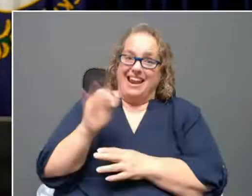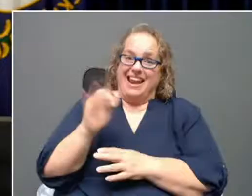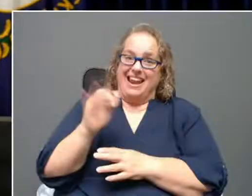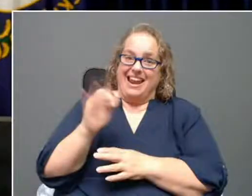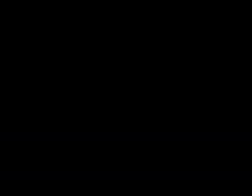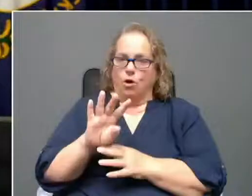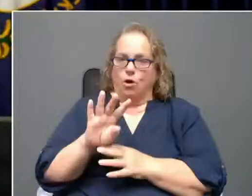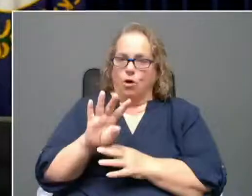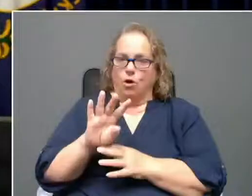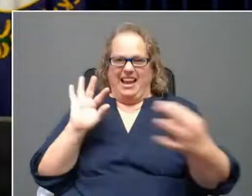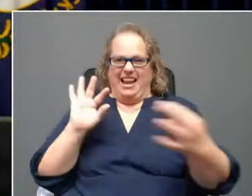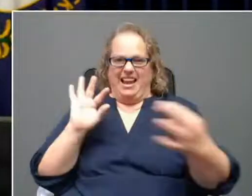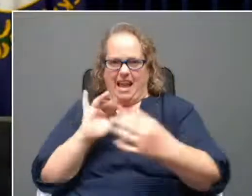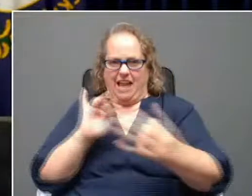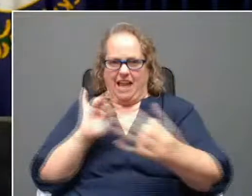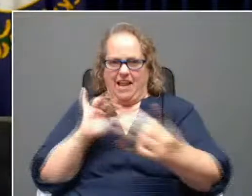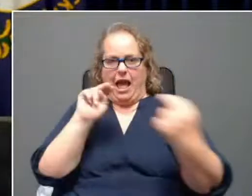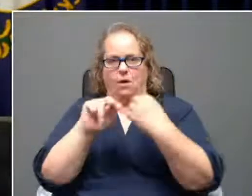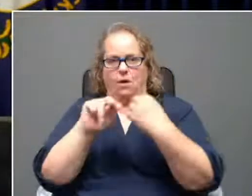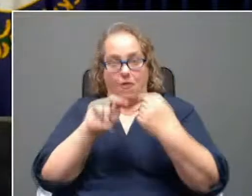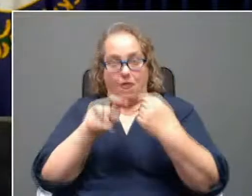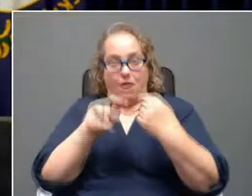This will improve safety, and it will